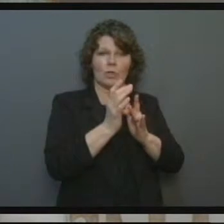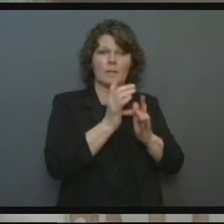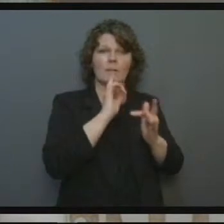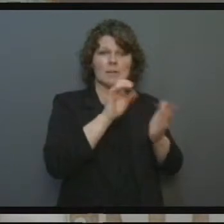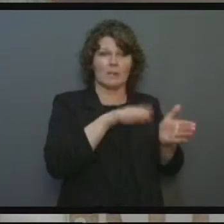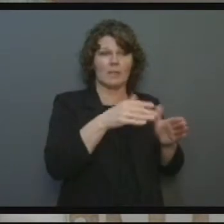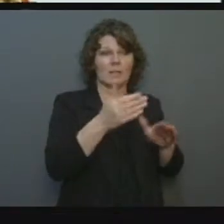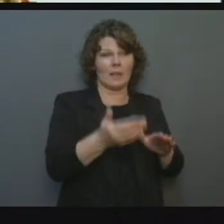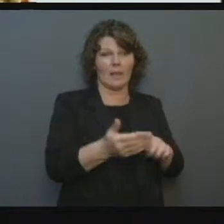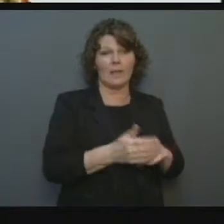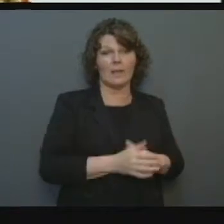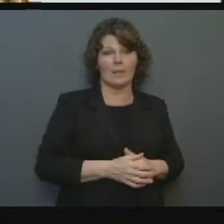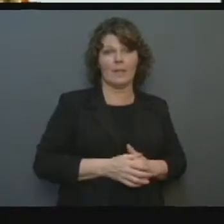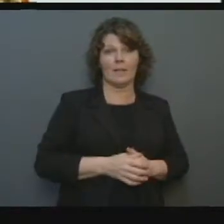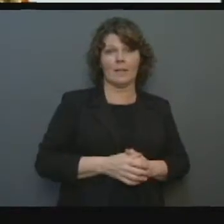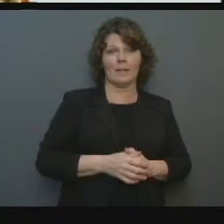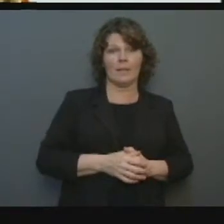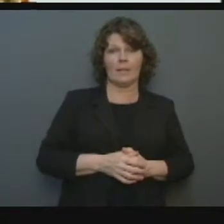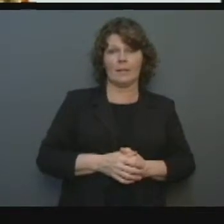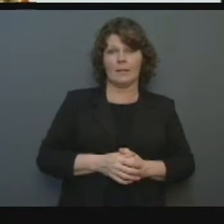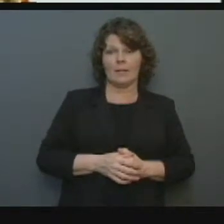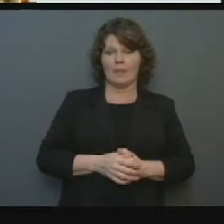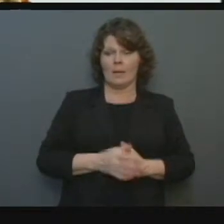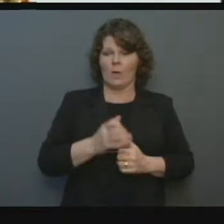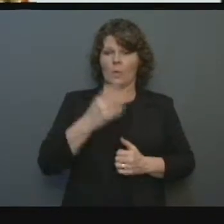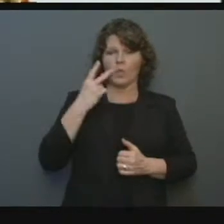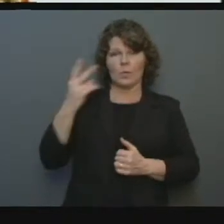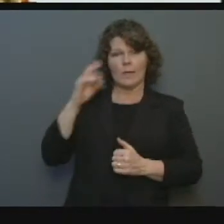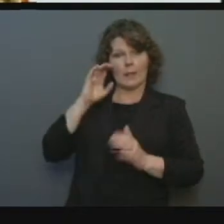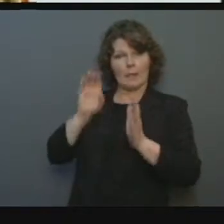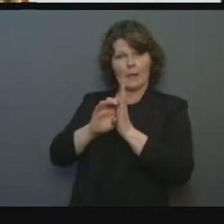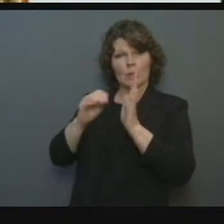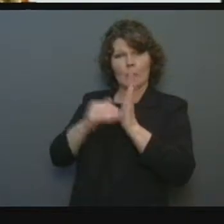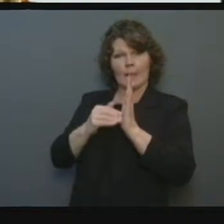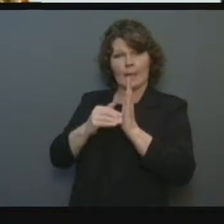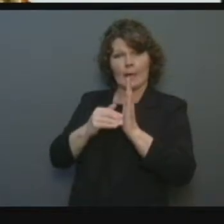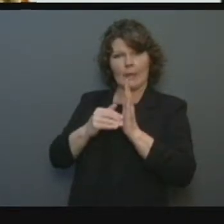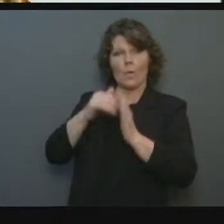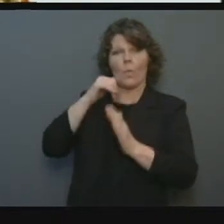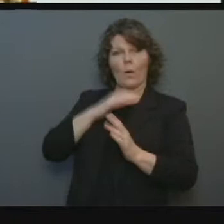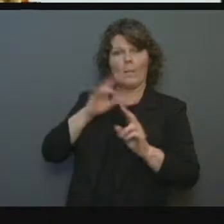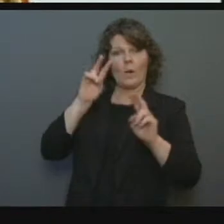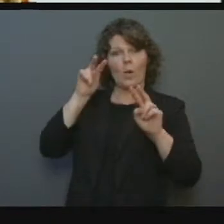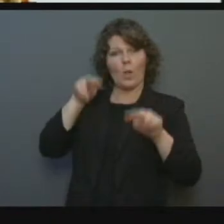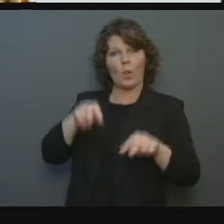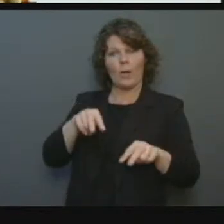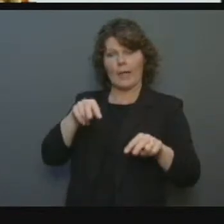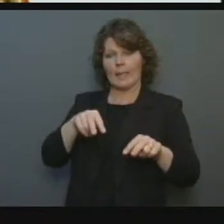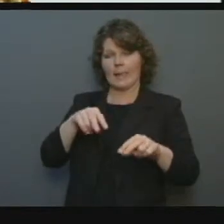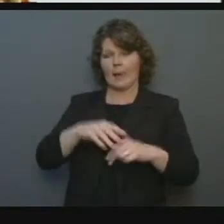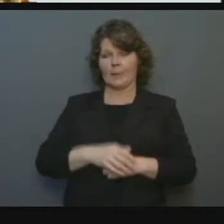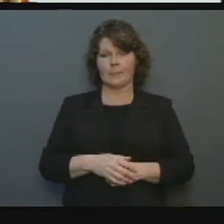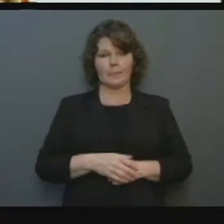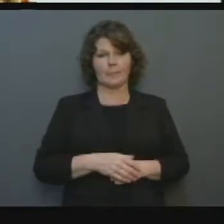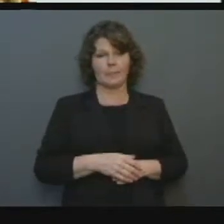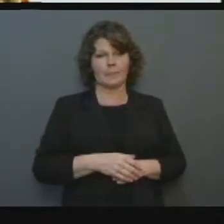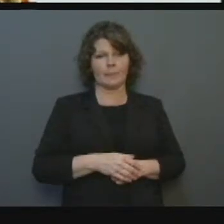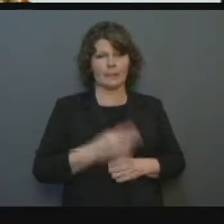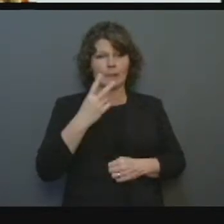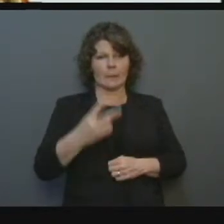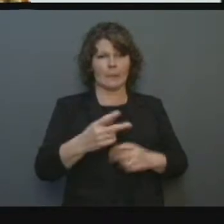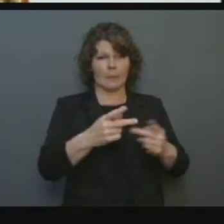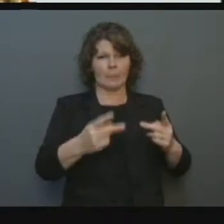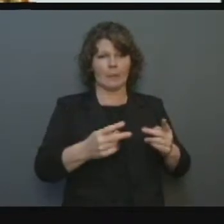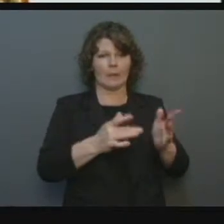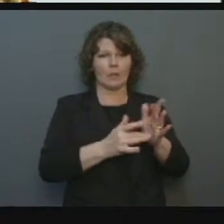dead. I'd like you to look again at the painting. The women are looking down, see the place where he was